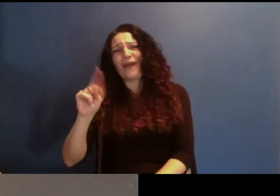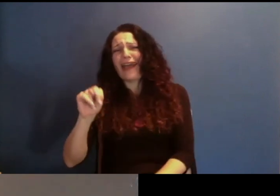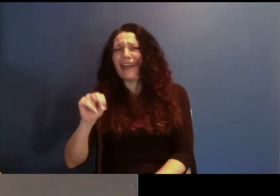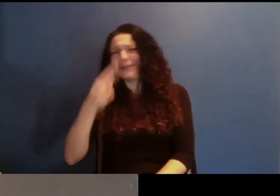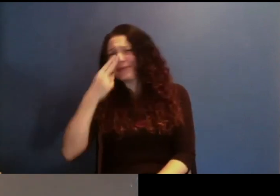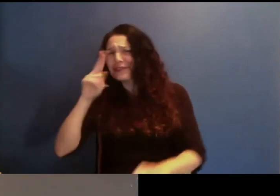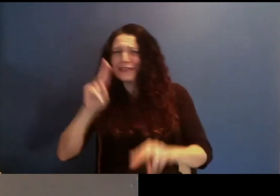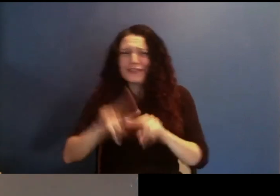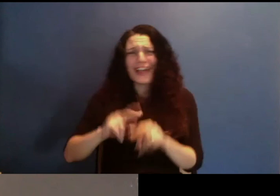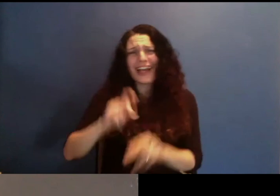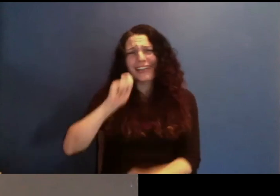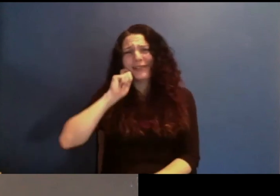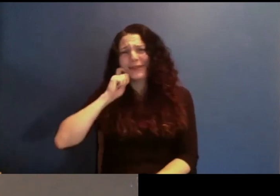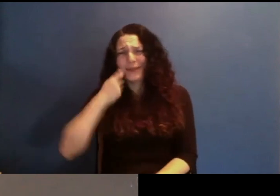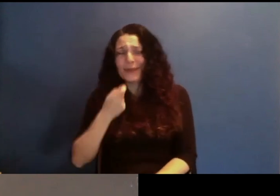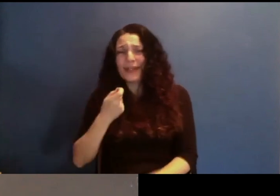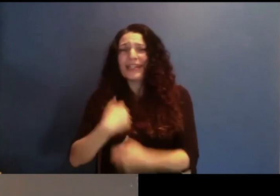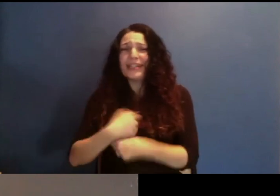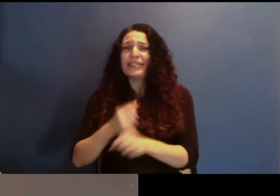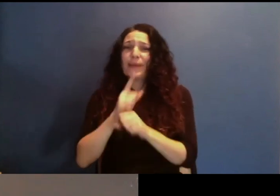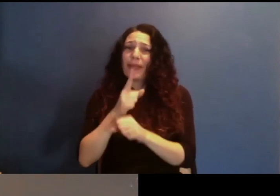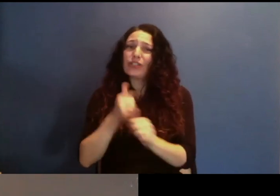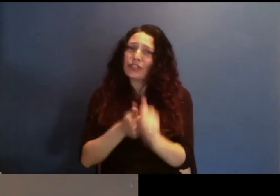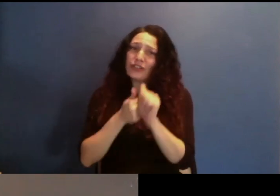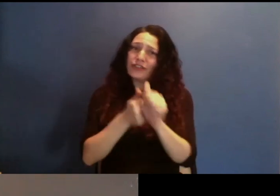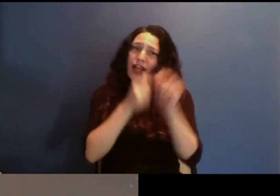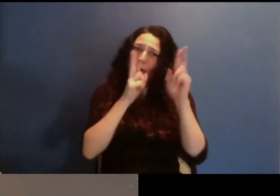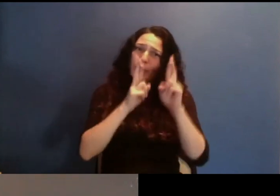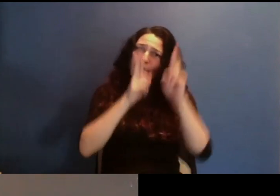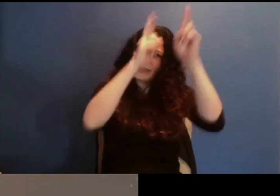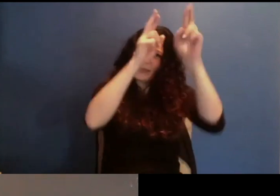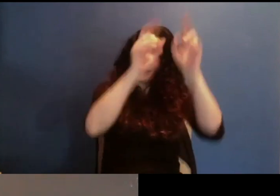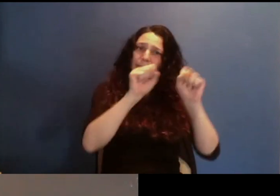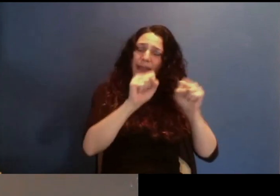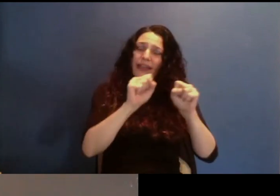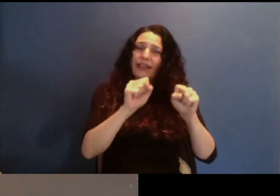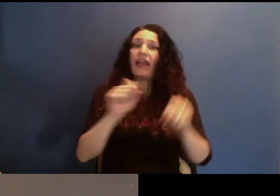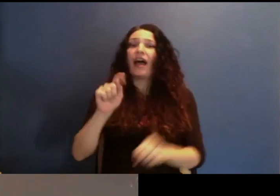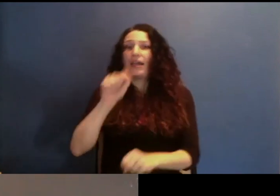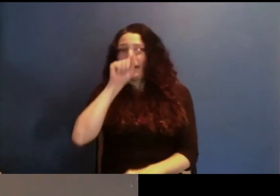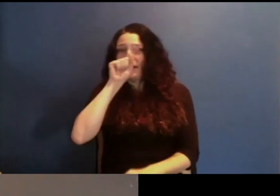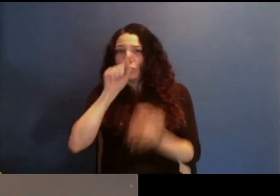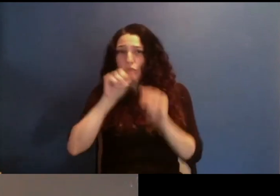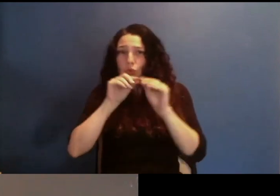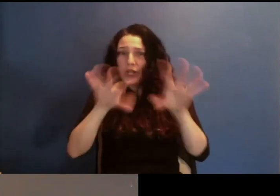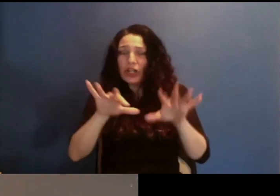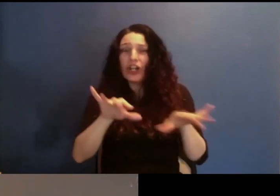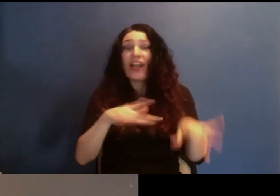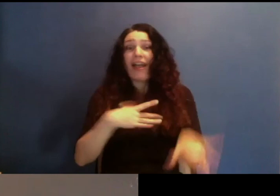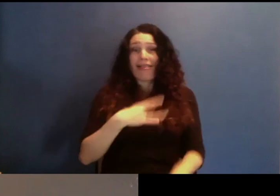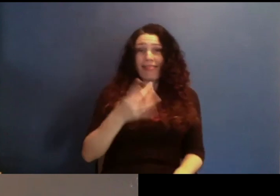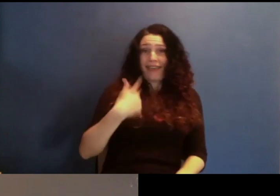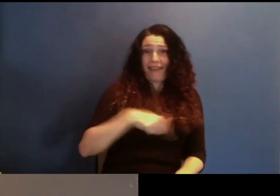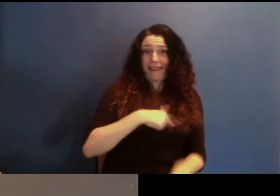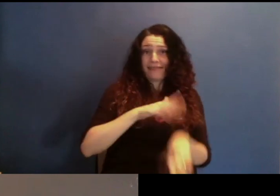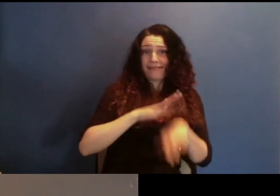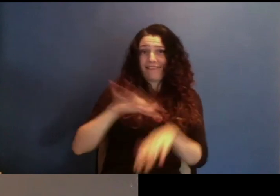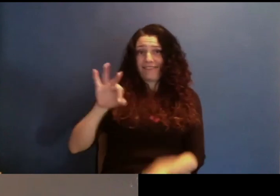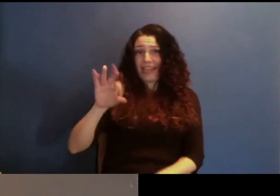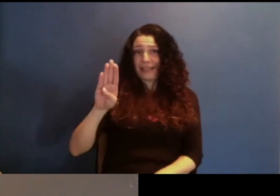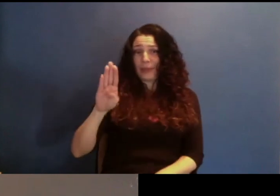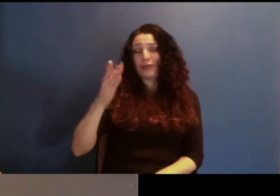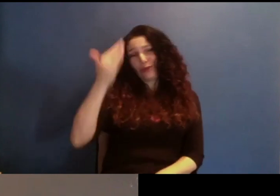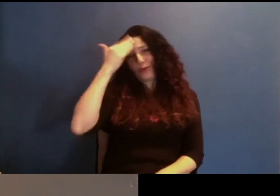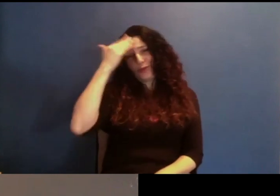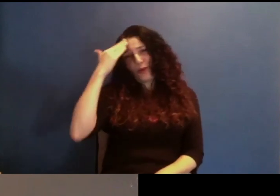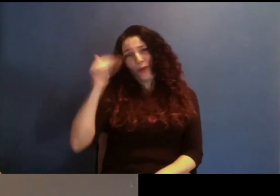cool. Make sure you follow Respectability on our Twitter and like us on Facebook so that you can stay up to date to